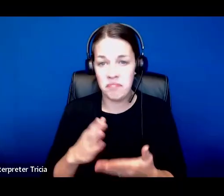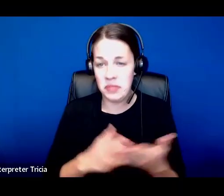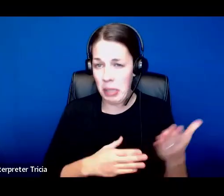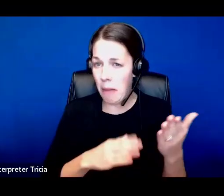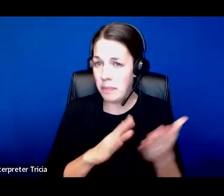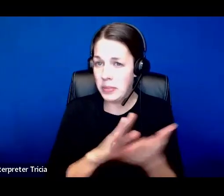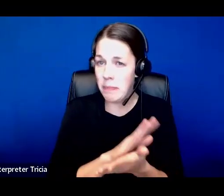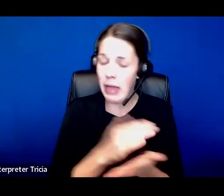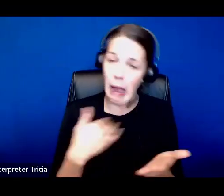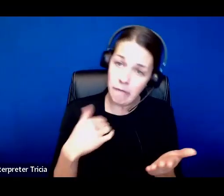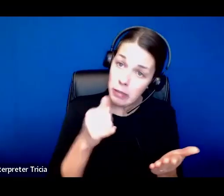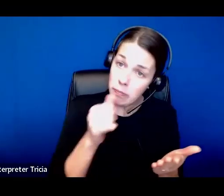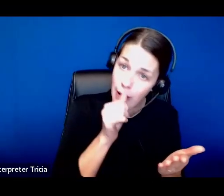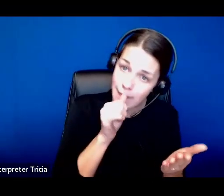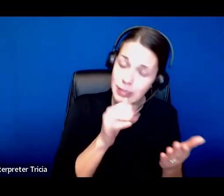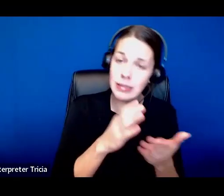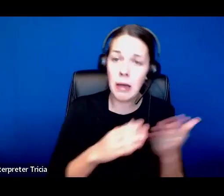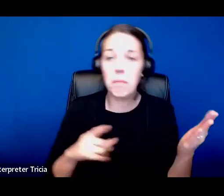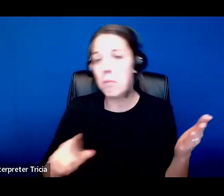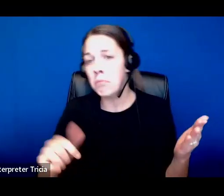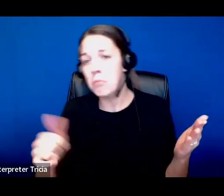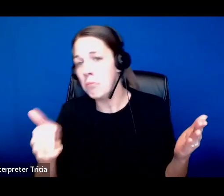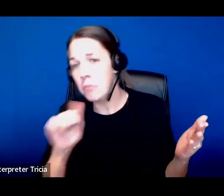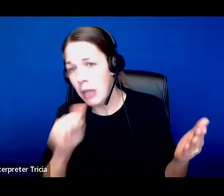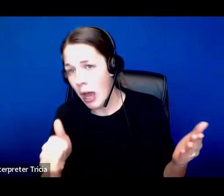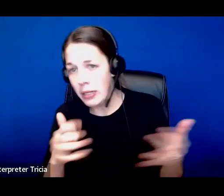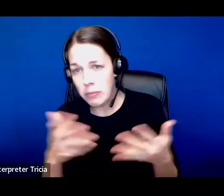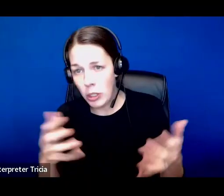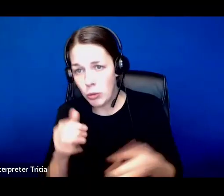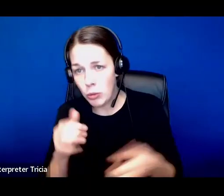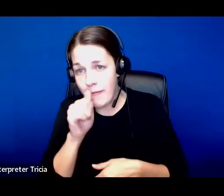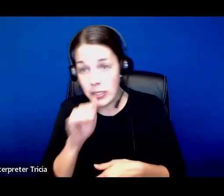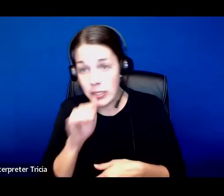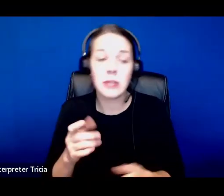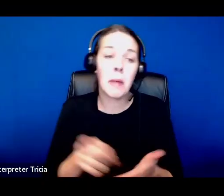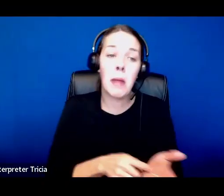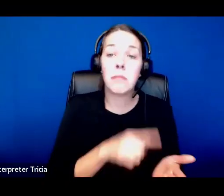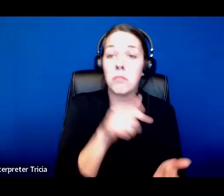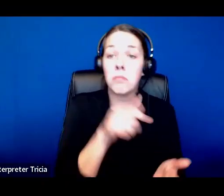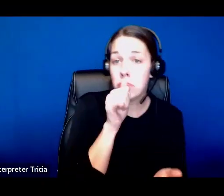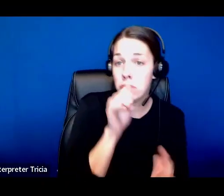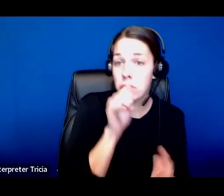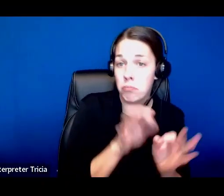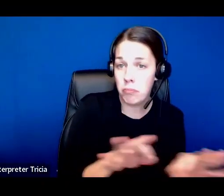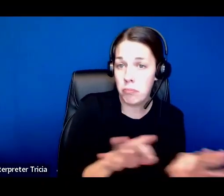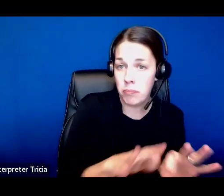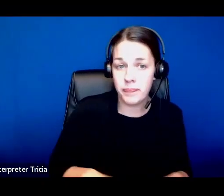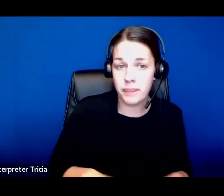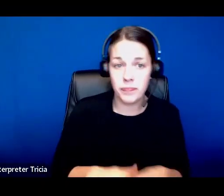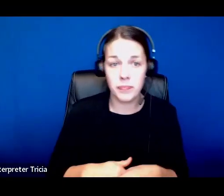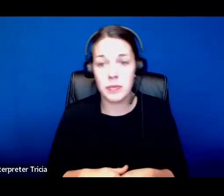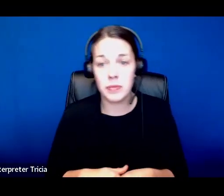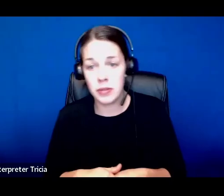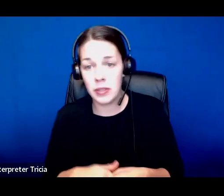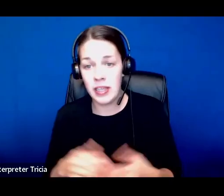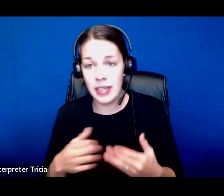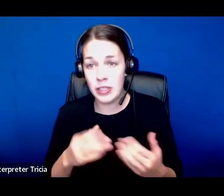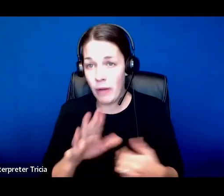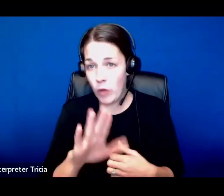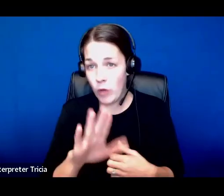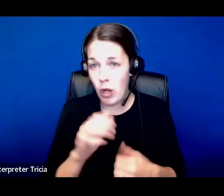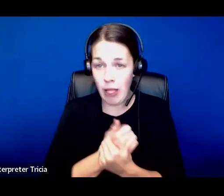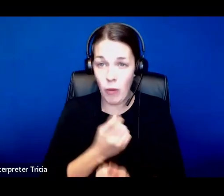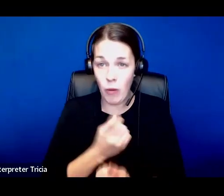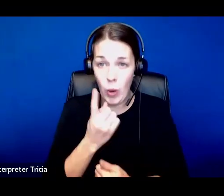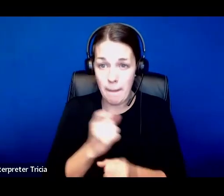privacy than others. Sometimes that's important for folks. And it makes it easier for your loved ones to make